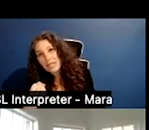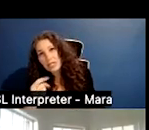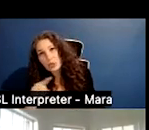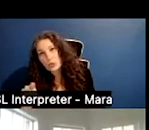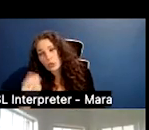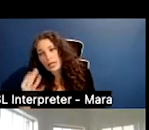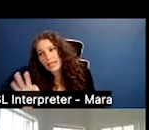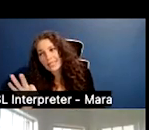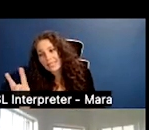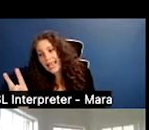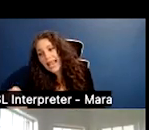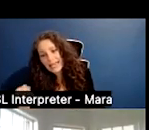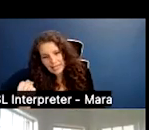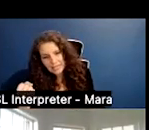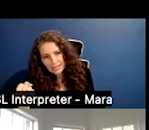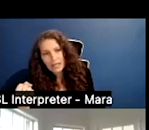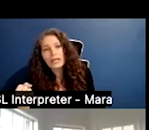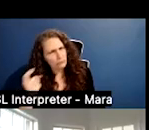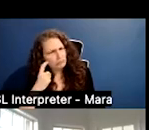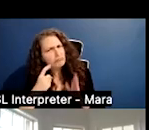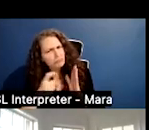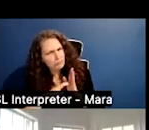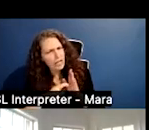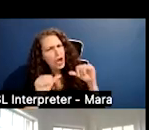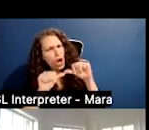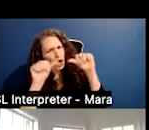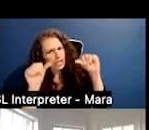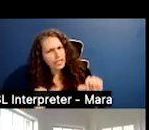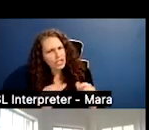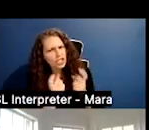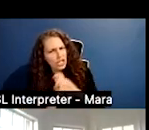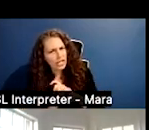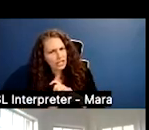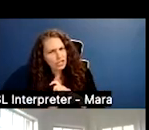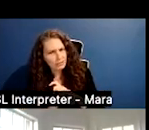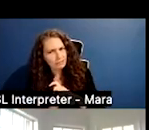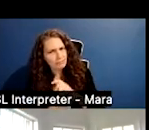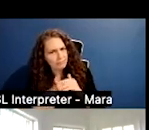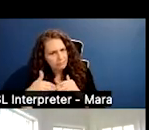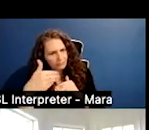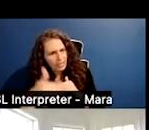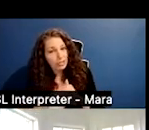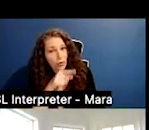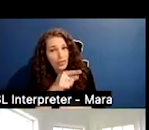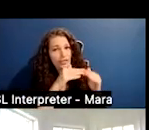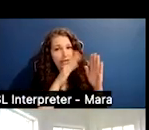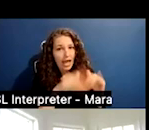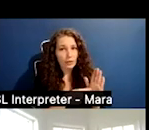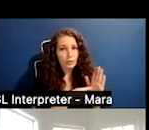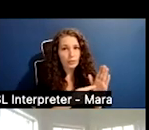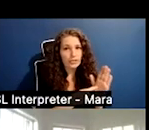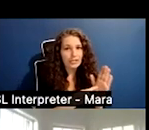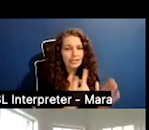that there had been an architectural change in the 1970s, and that's what this house represents. This house is a little bigger than you'd see in the